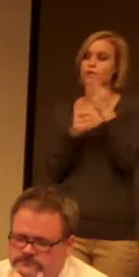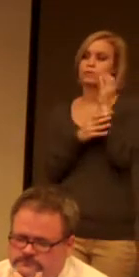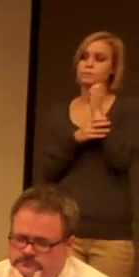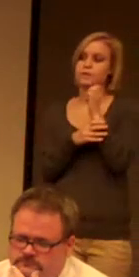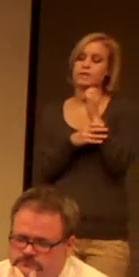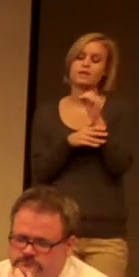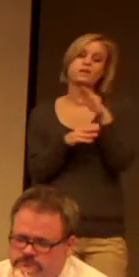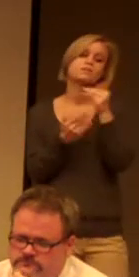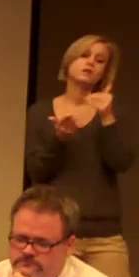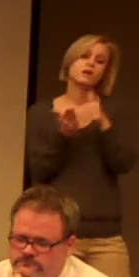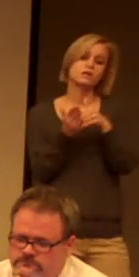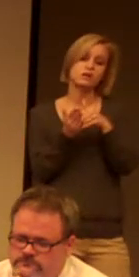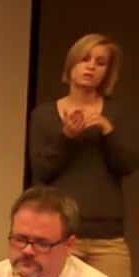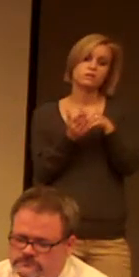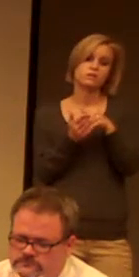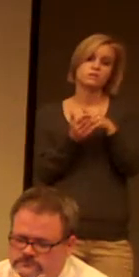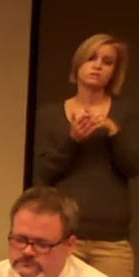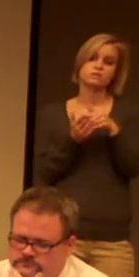probably be another $350,000